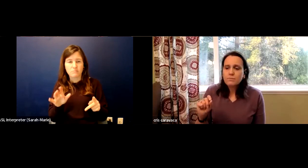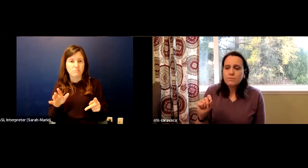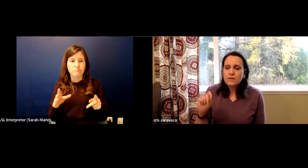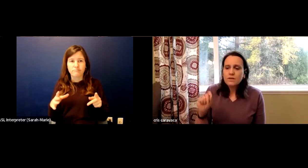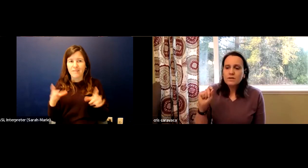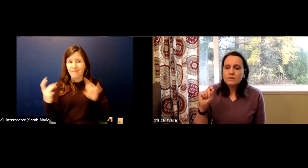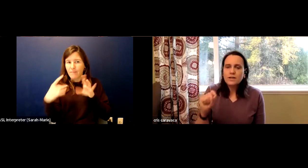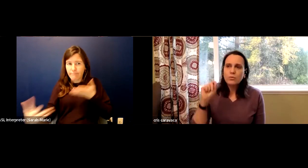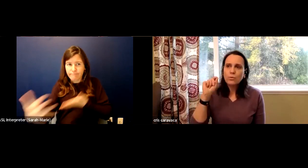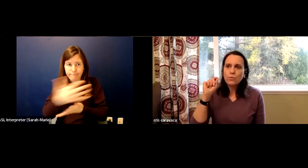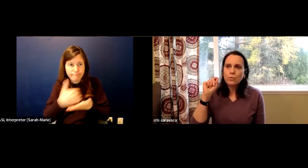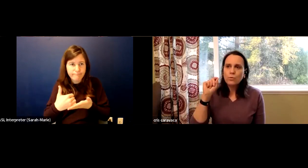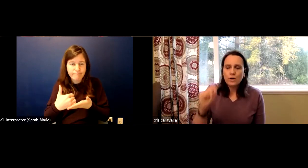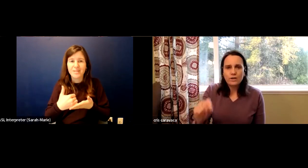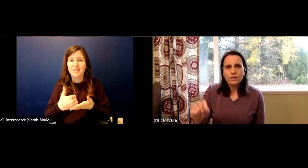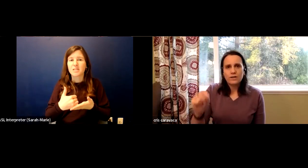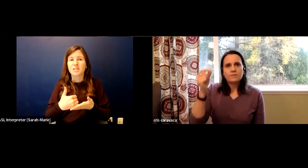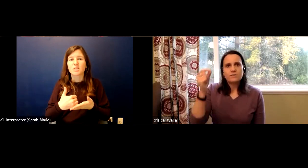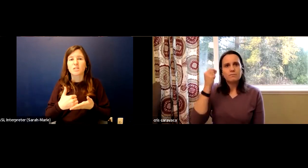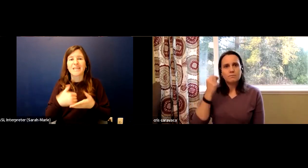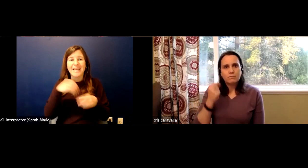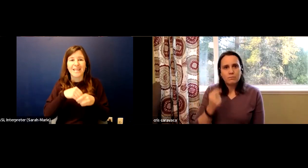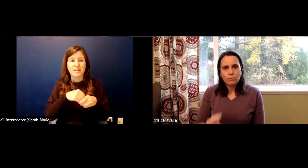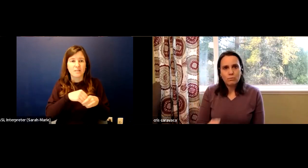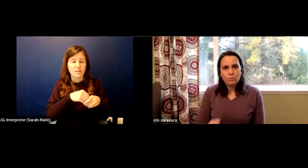breakout groups, to hear what you need.